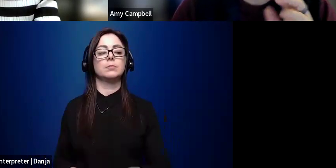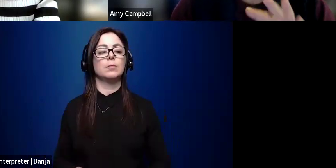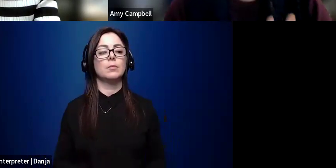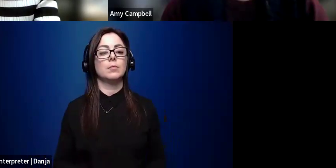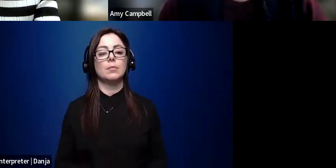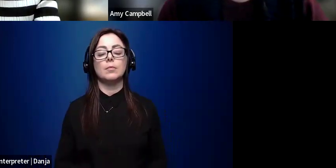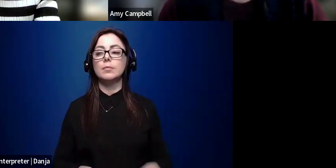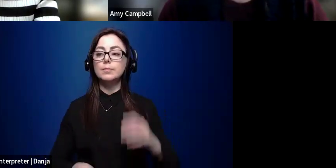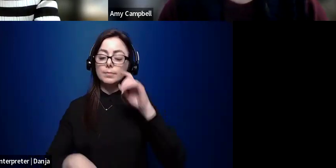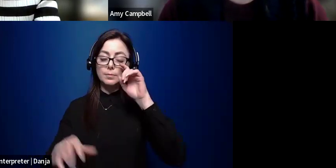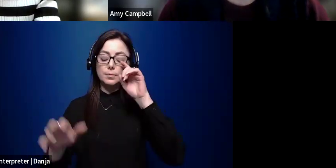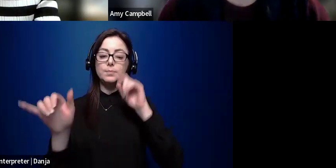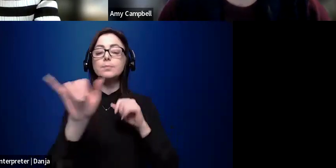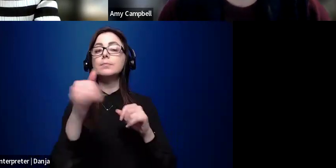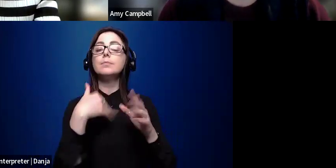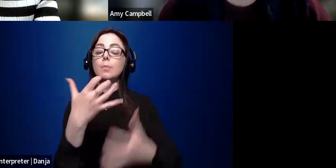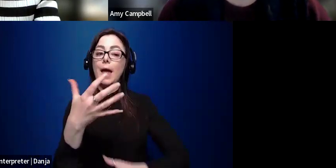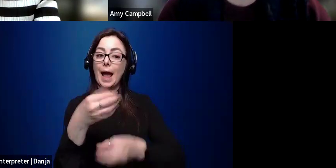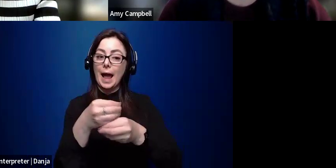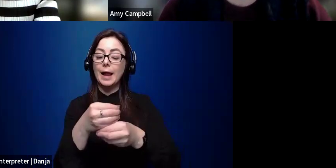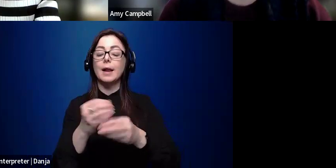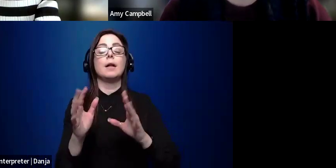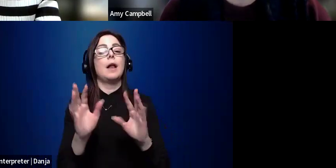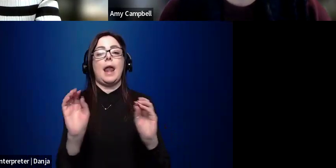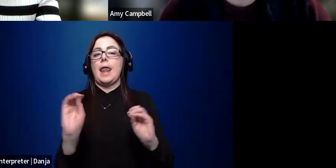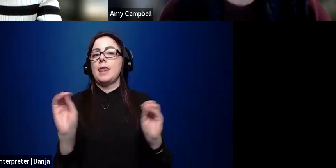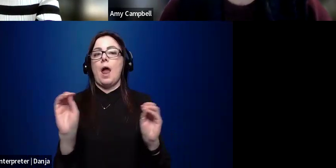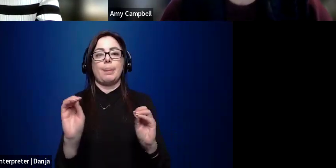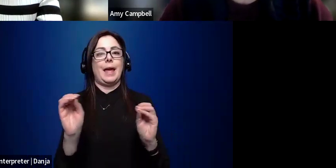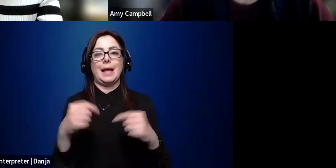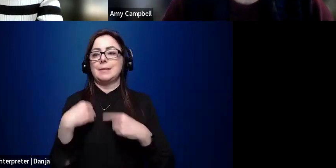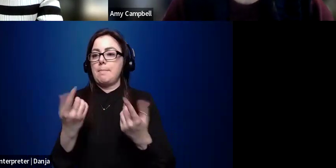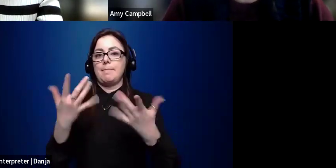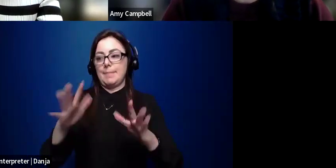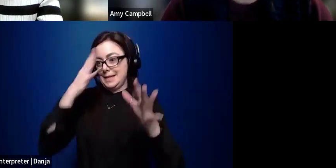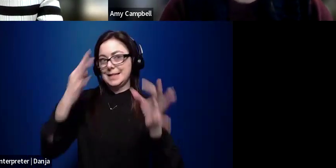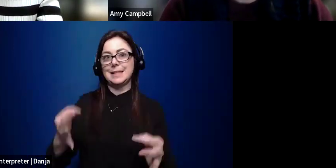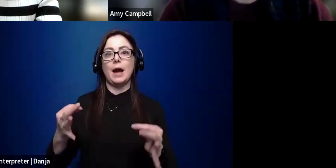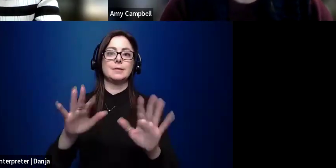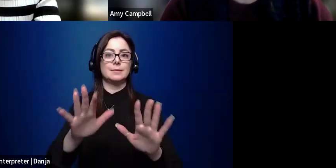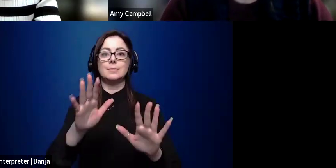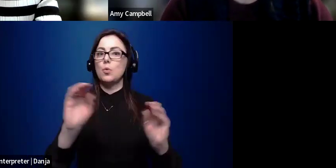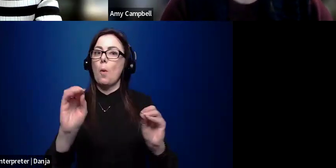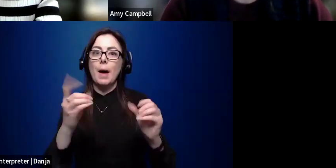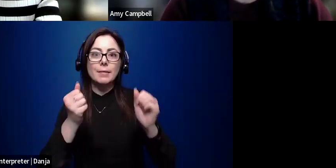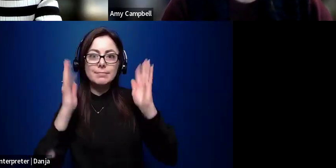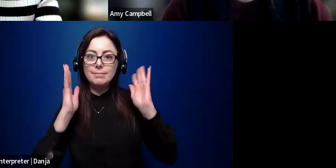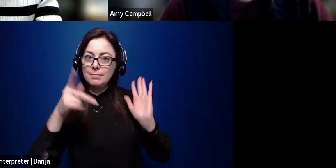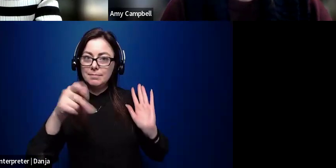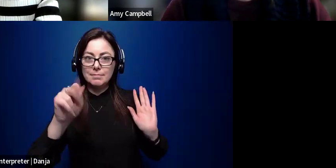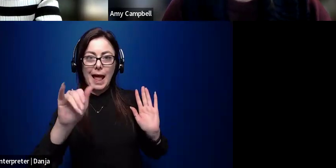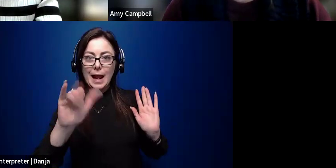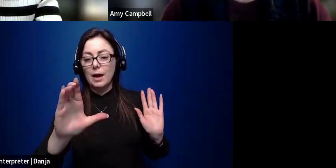that I also want to add, nothing has been decided, so nobody panic. I want to just add, I think Brooke said that